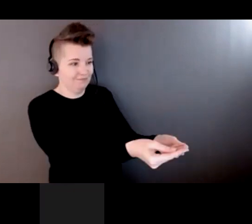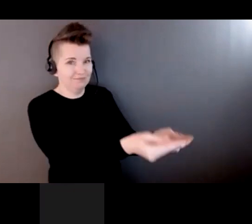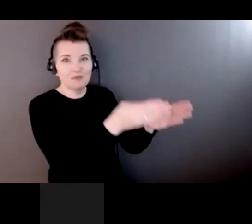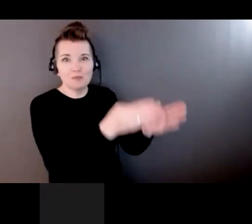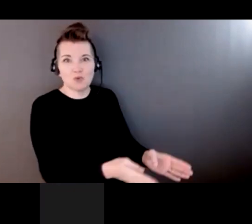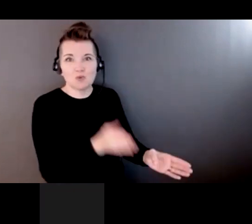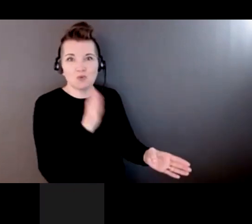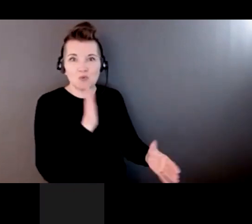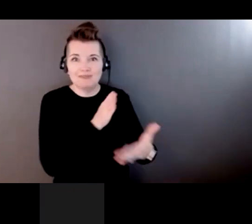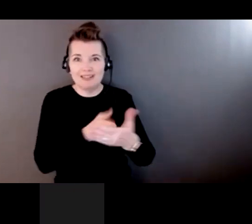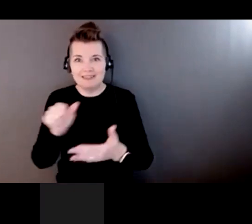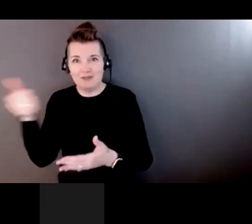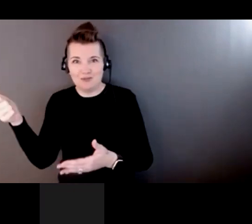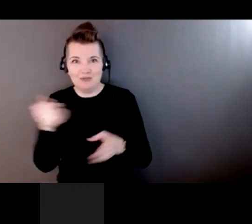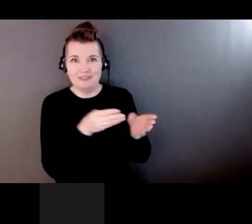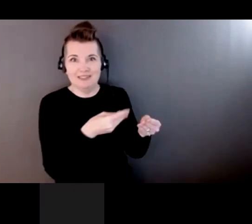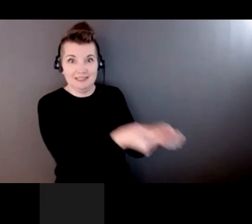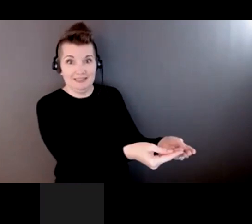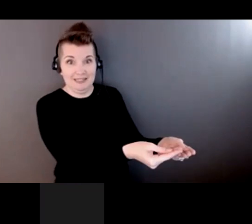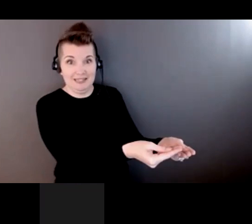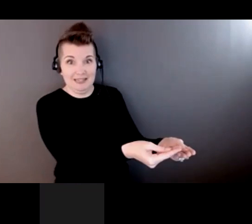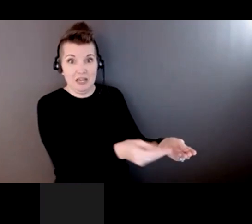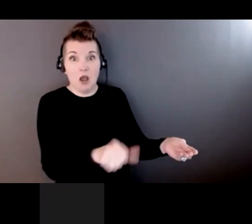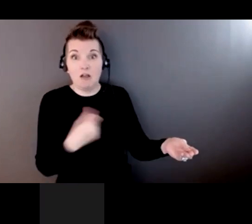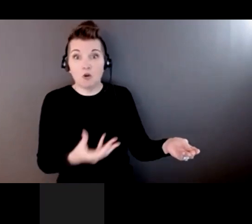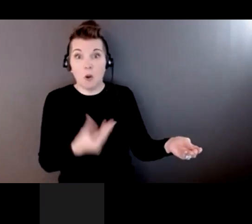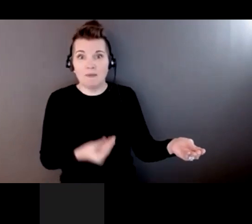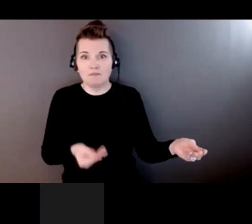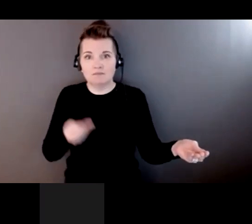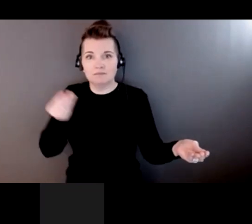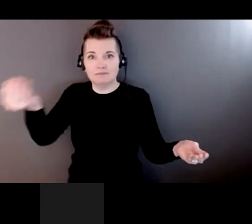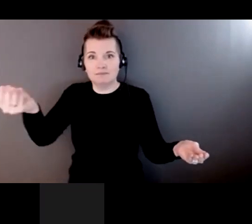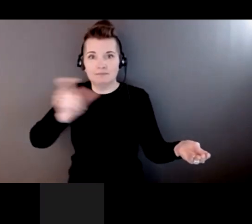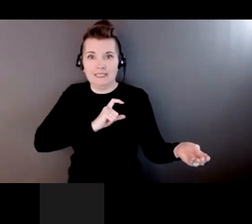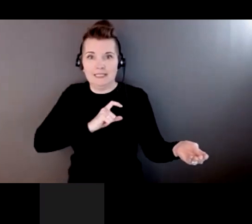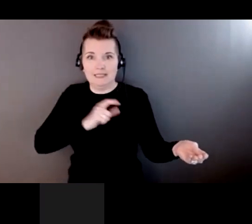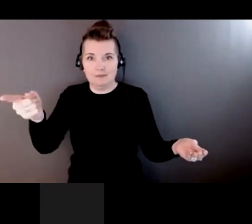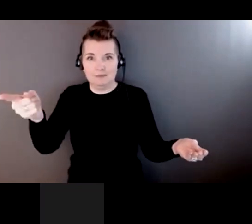police should also get a copy of the peace bond, and it should be uploaded to their computer system.